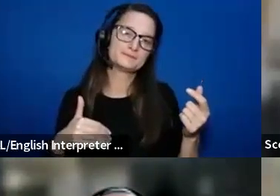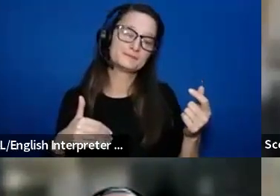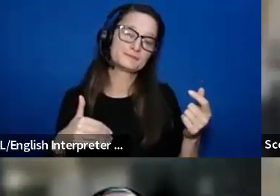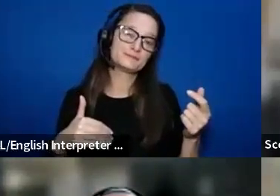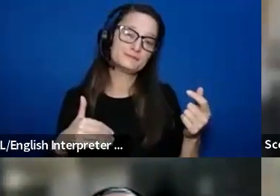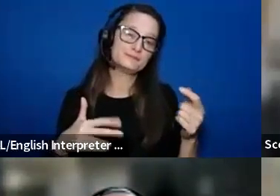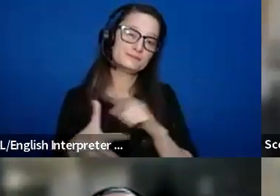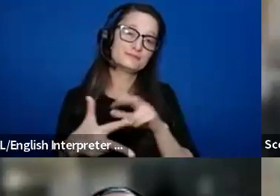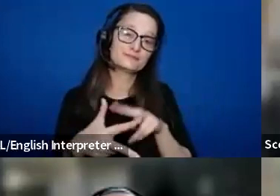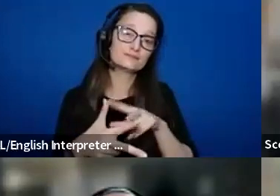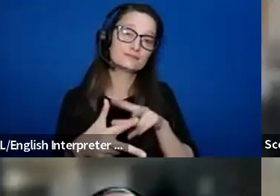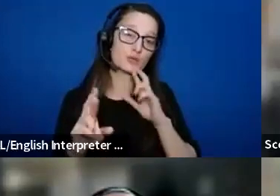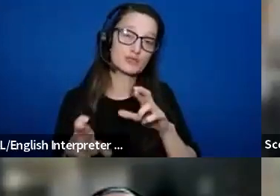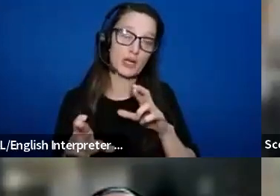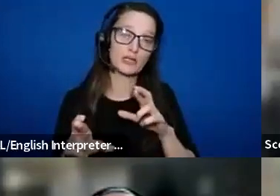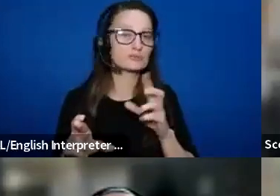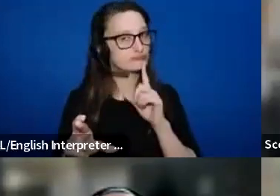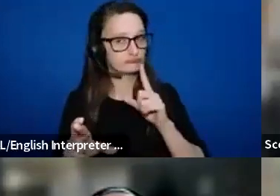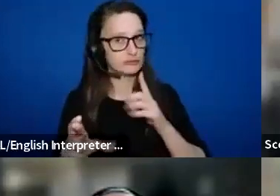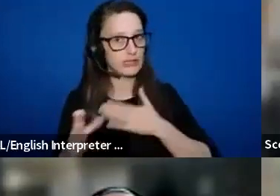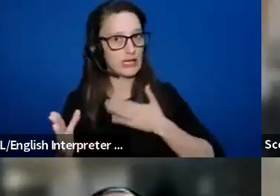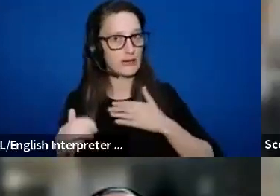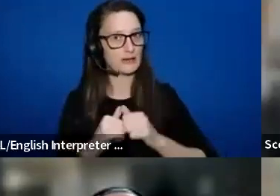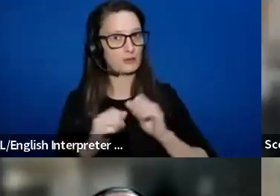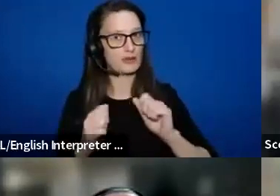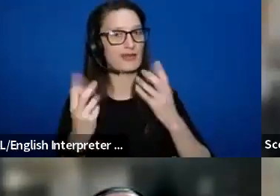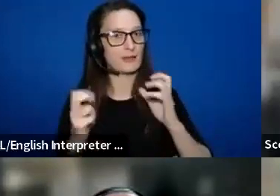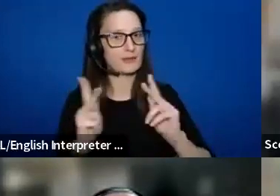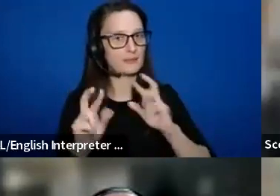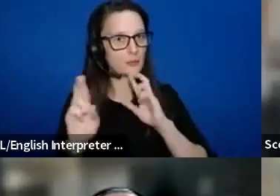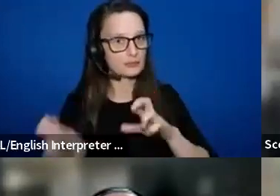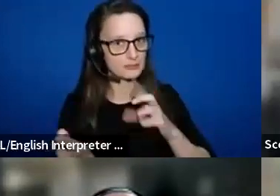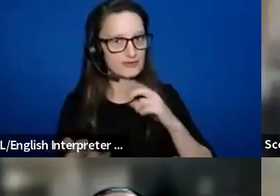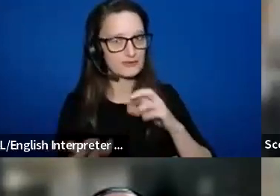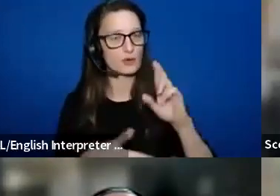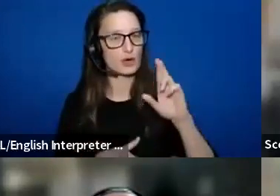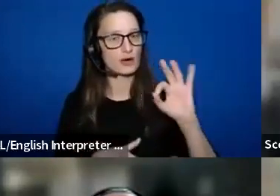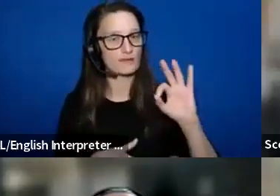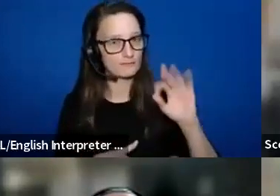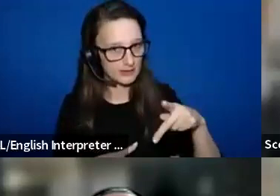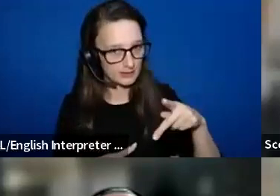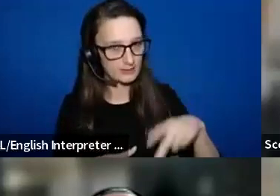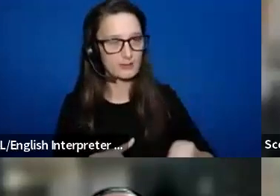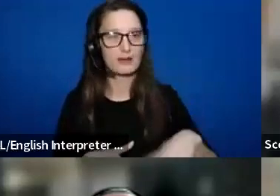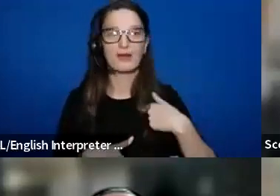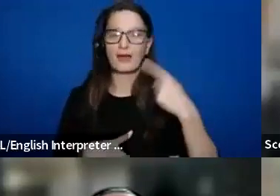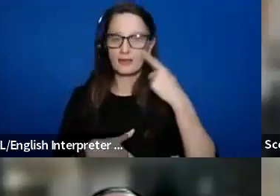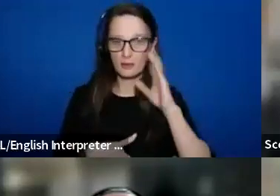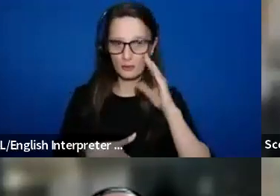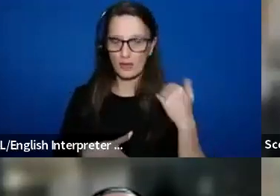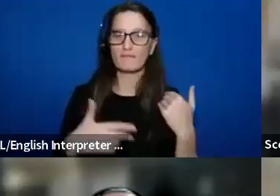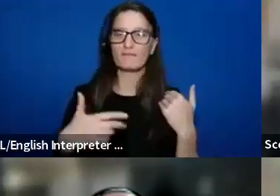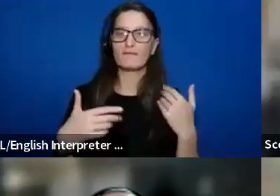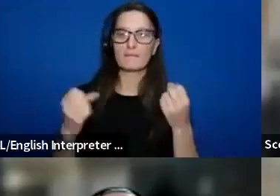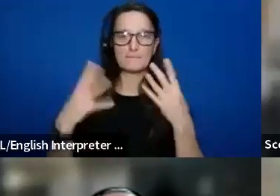expected, but we're very pleased with the size of the response that we have for the RFPs. And I think we're going to end up with a lot of very